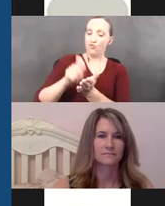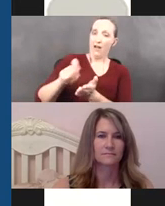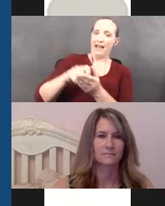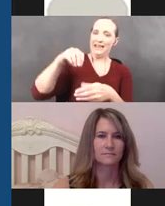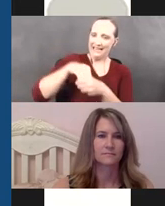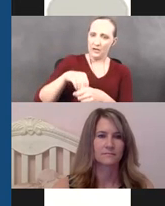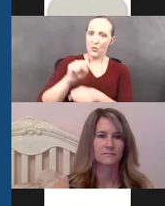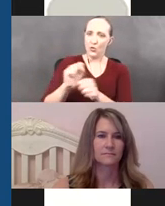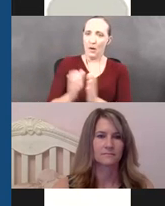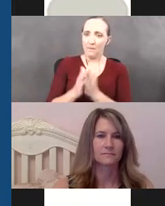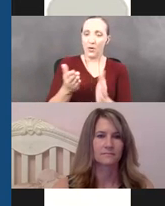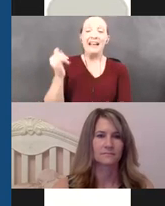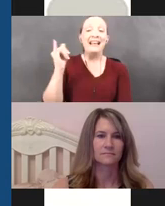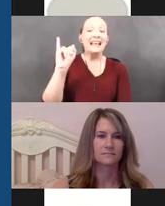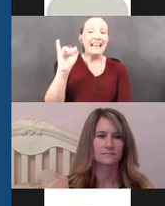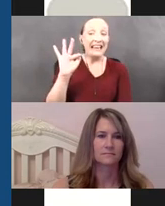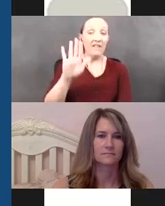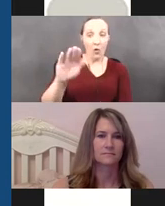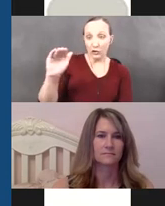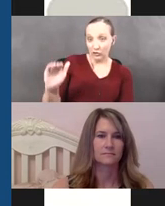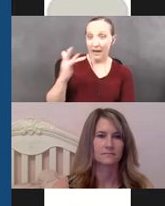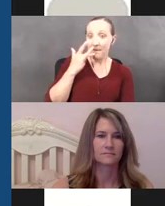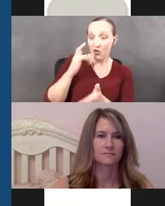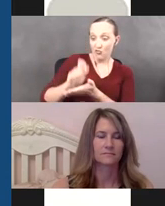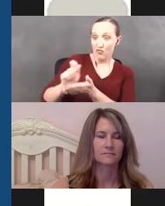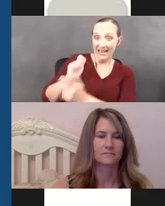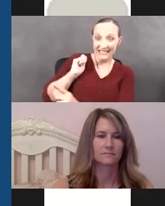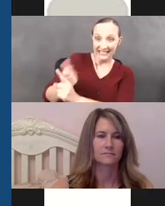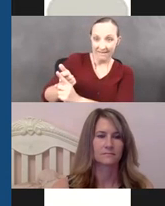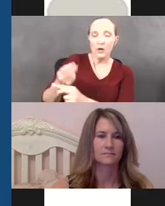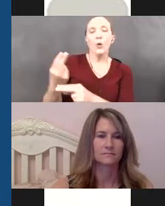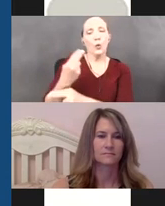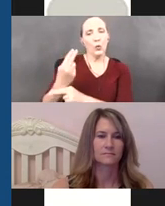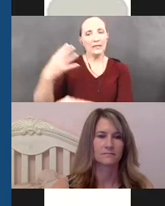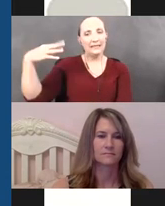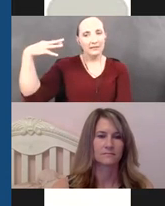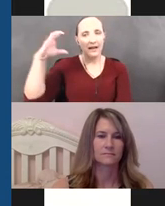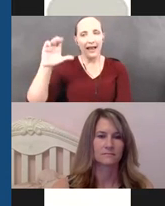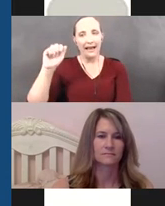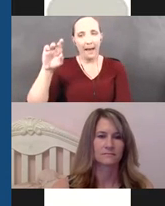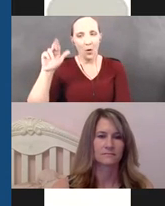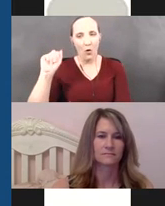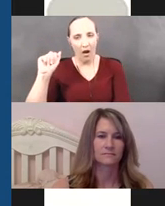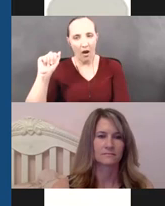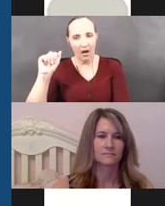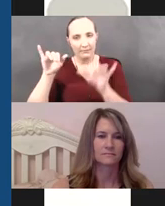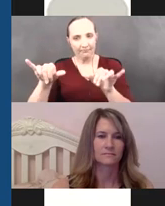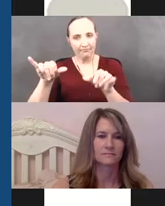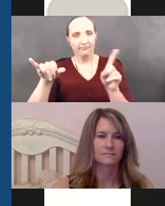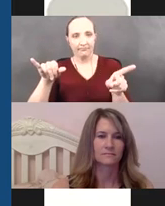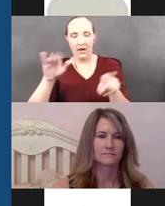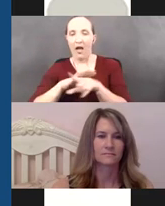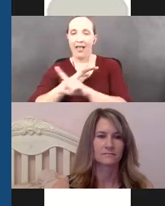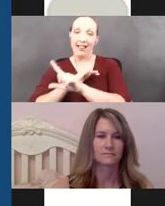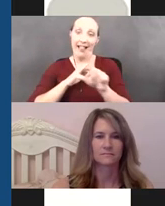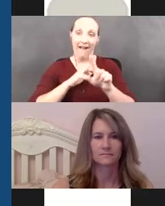o desde If that el is the libro de case, trabajo they de can matemáticas. Y utilize si the es el camera caso, tool puede in utilizar Seesaw. la herramienta de That is cámara en found here Seesaw. on the